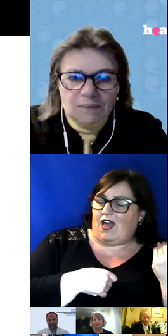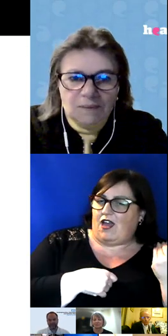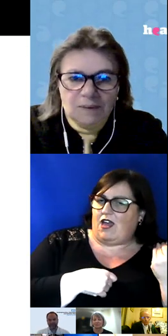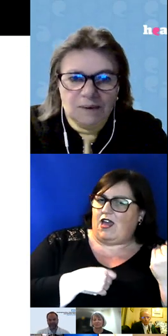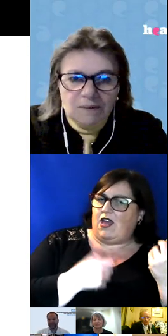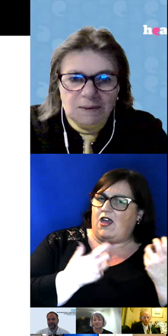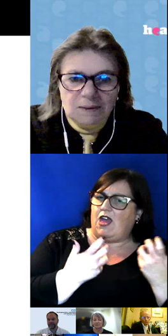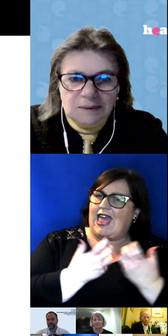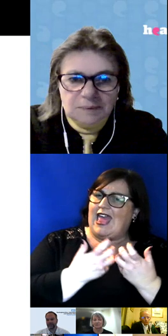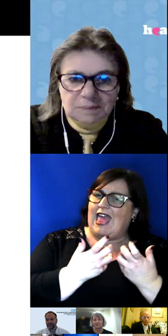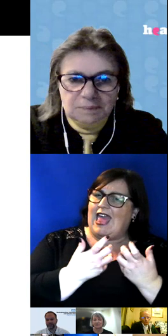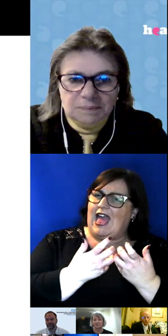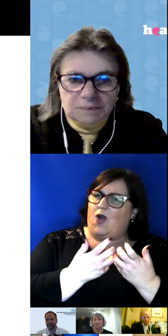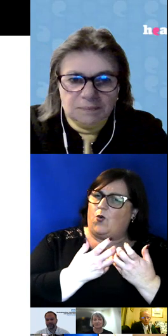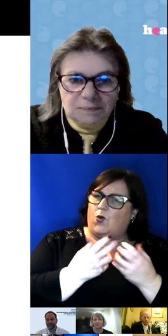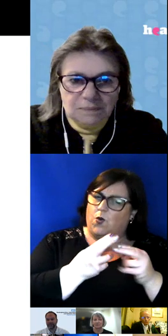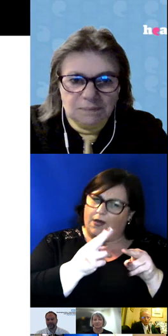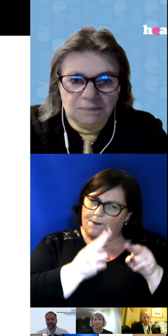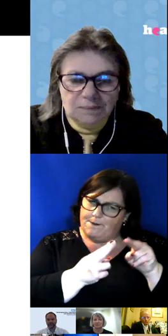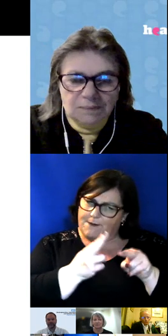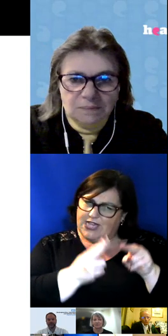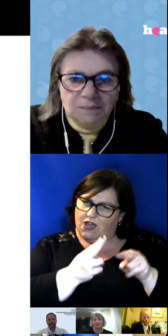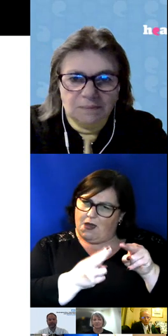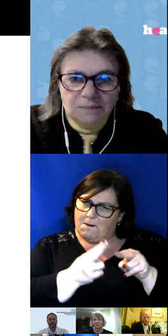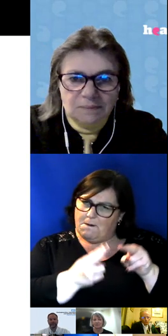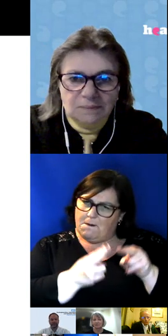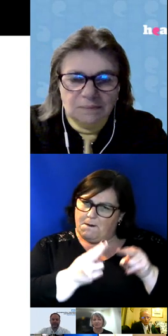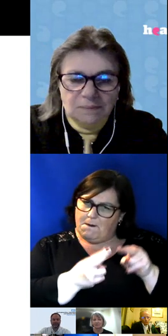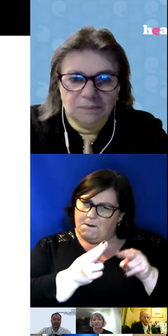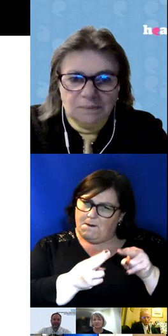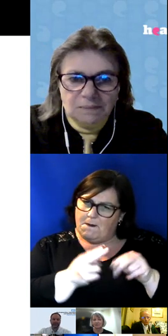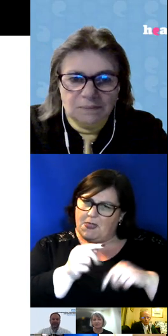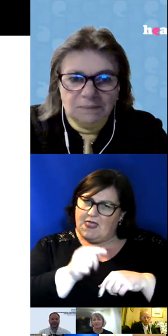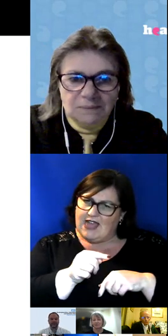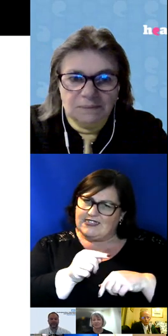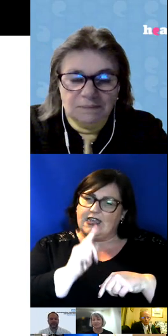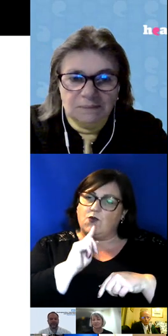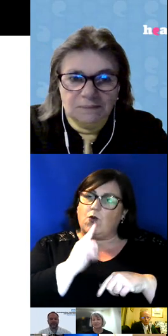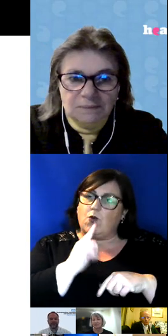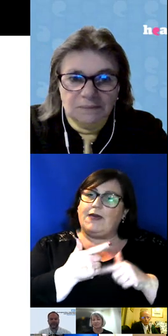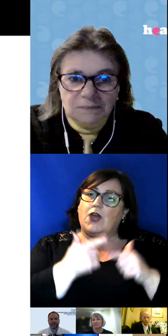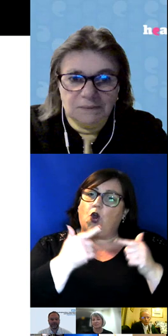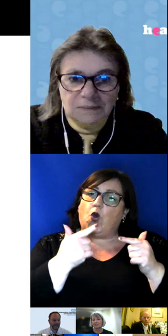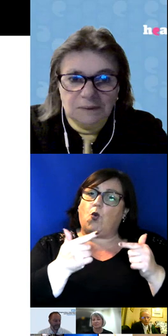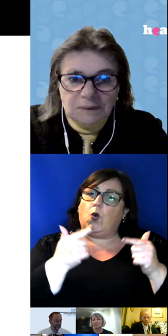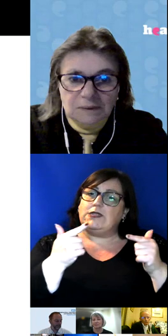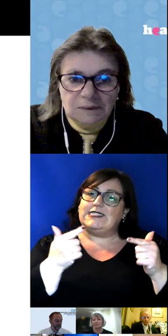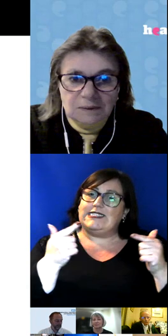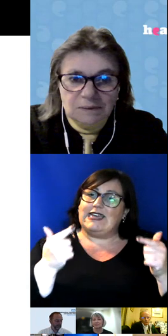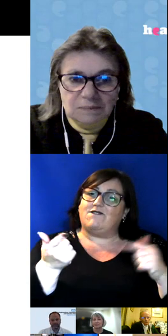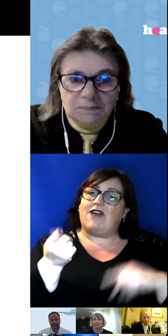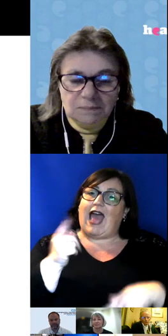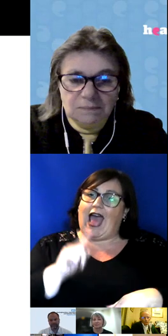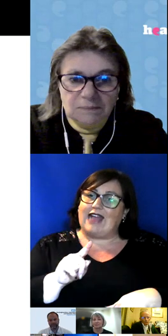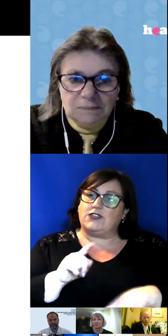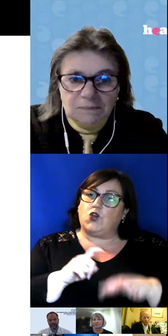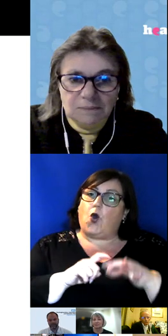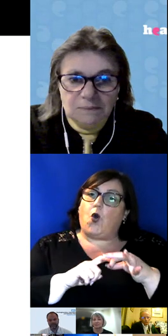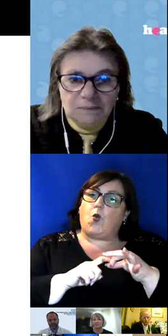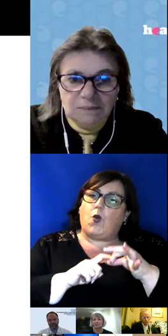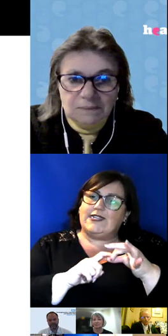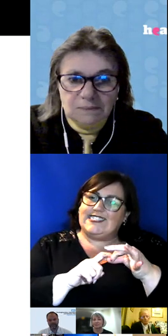on quantitative information, it's going to need qualitative information as well. And that's going to come from patients.